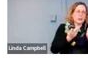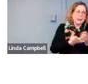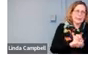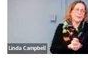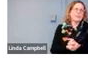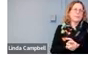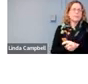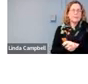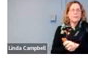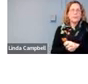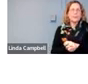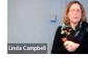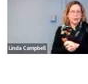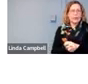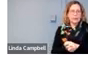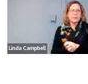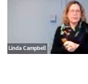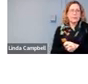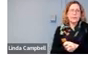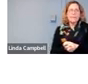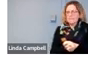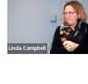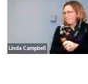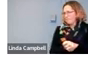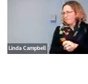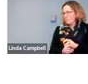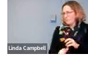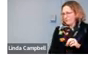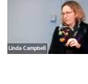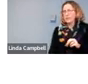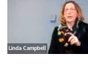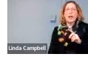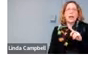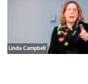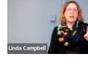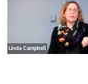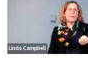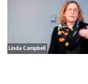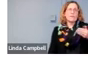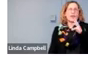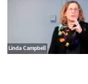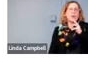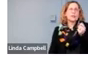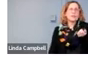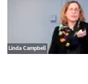often look at that to learn from what we can do there and apply that to freshwater.